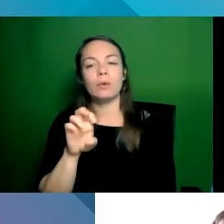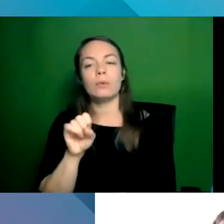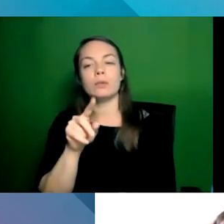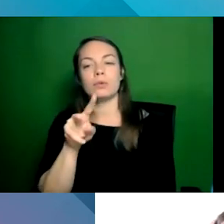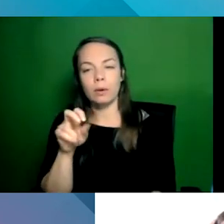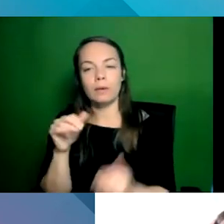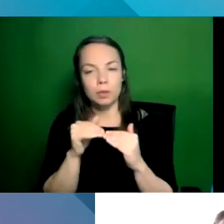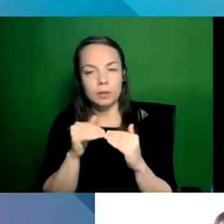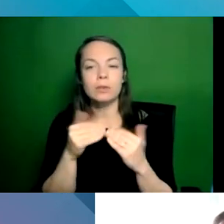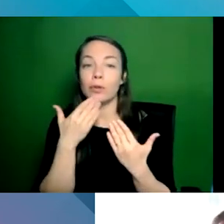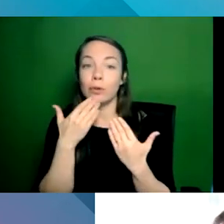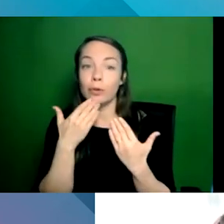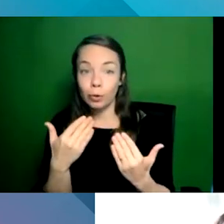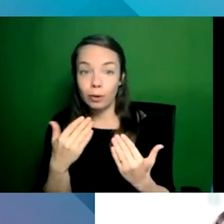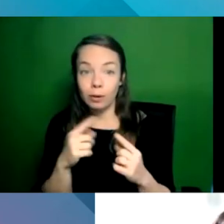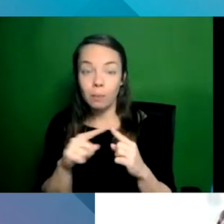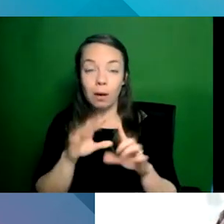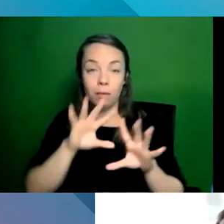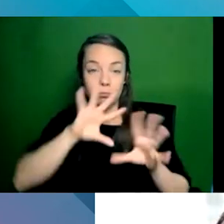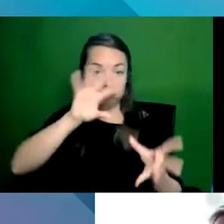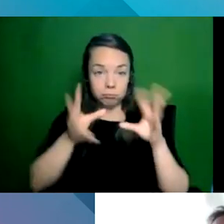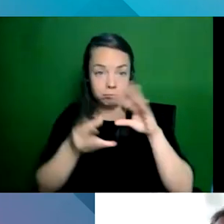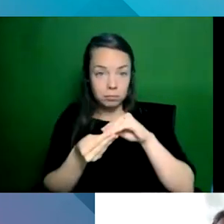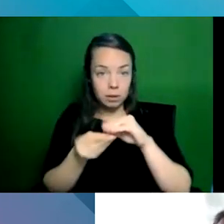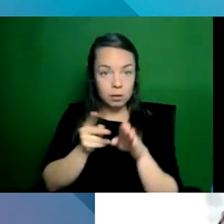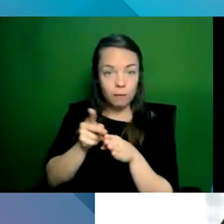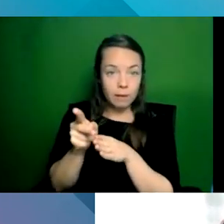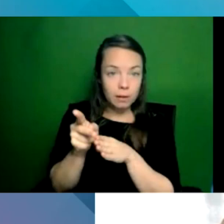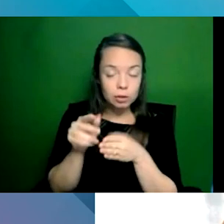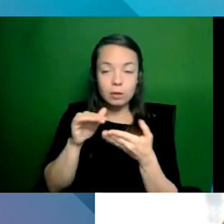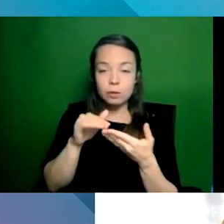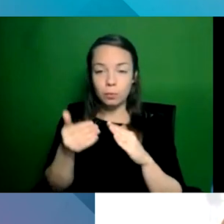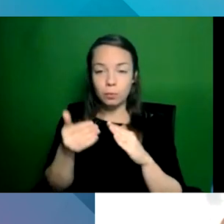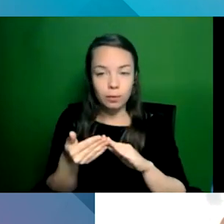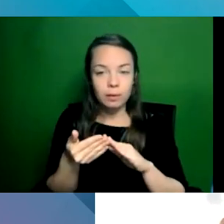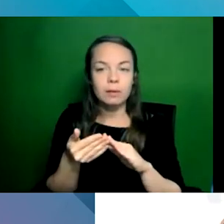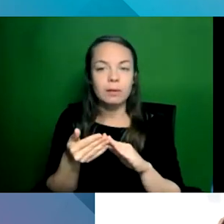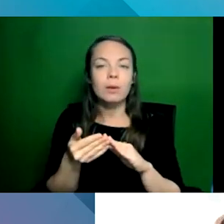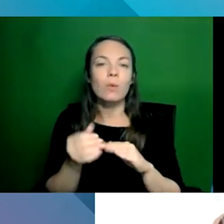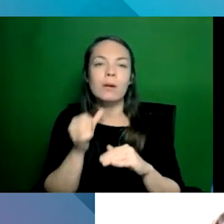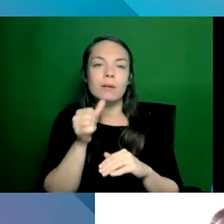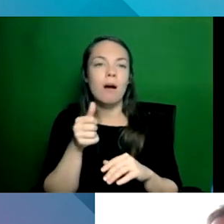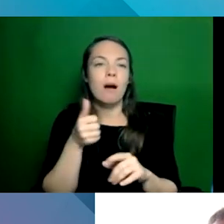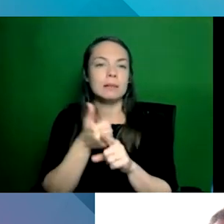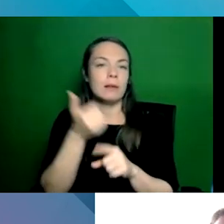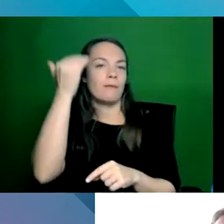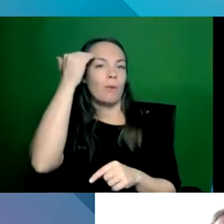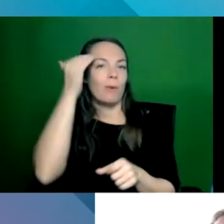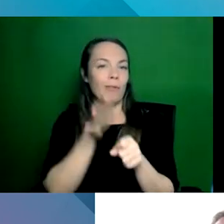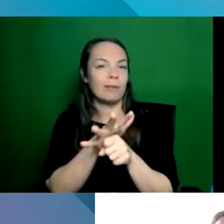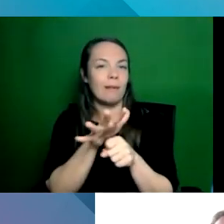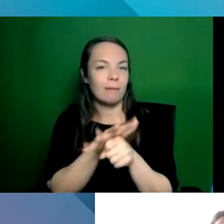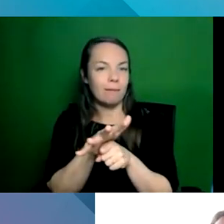at as a profession and as a community is not nearly anywhere self-aware enough to implement that in a meaningful way,